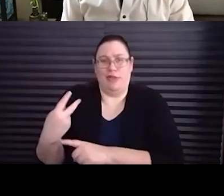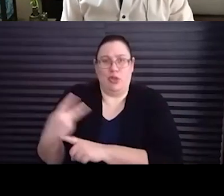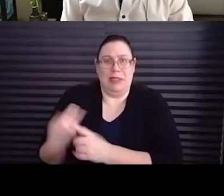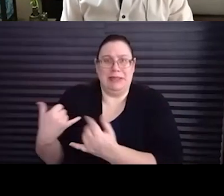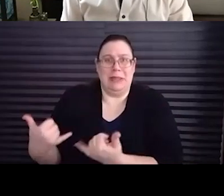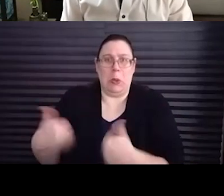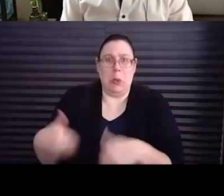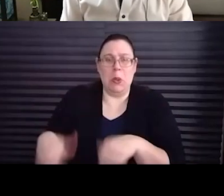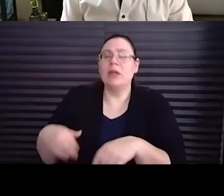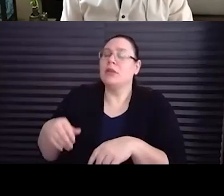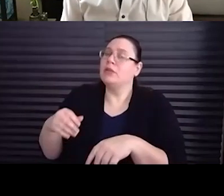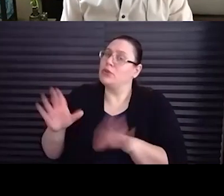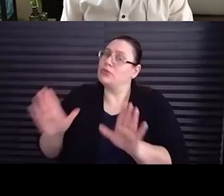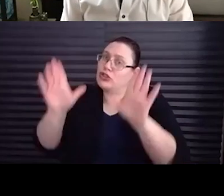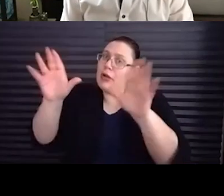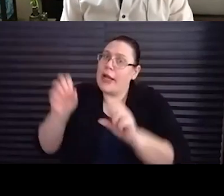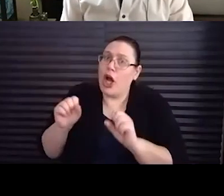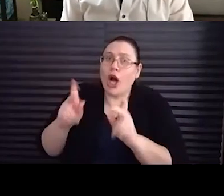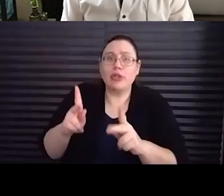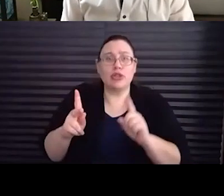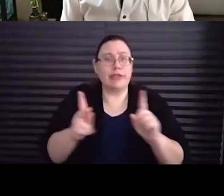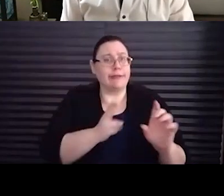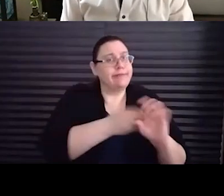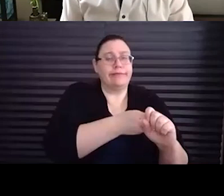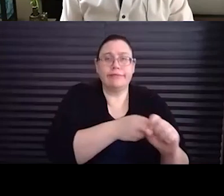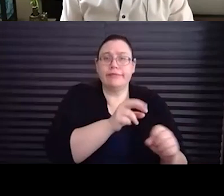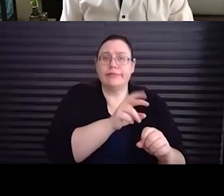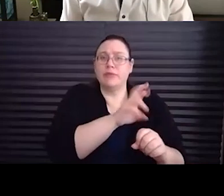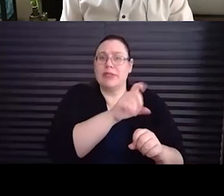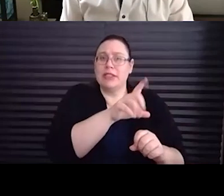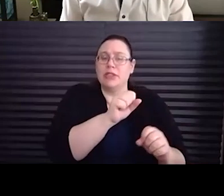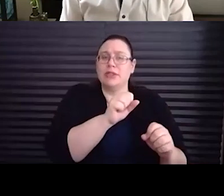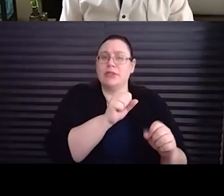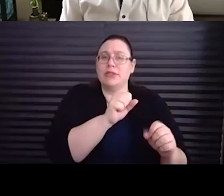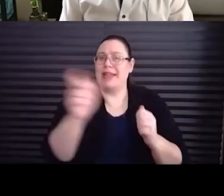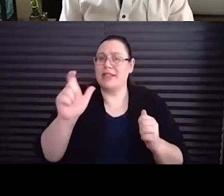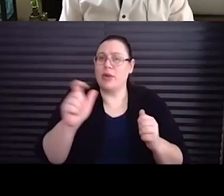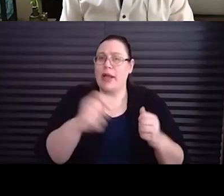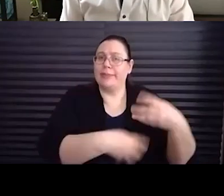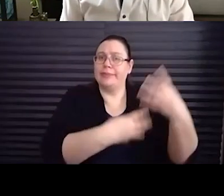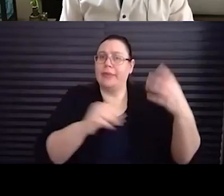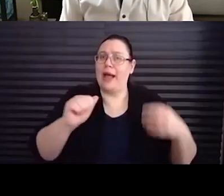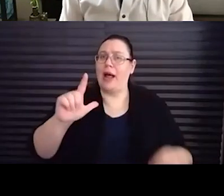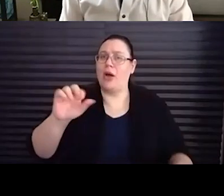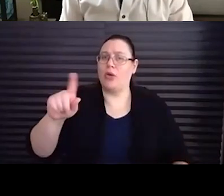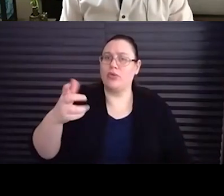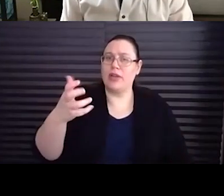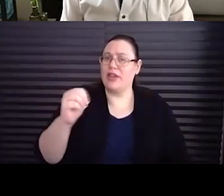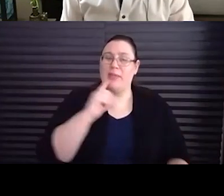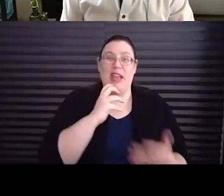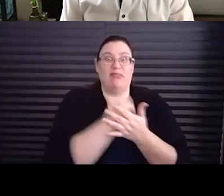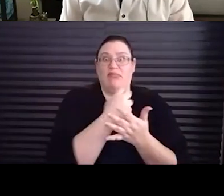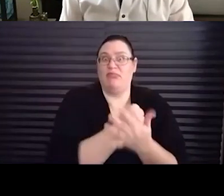a really great opportunity to jump on the algorithm within Instagram, as mentioned, and ride that wave as